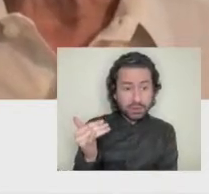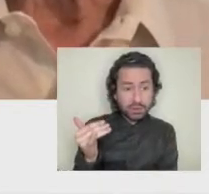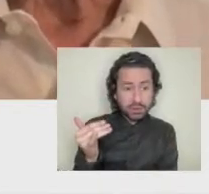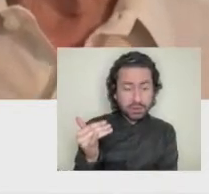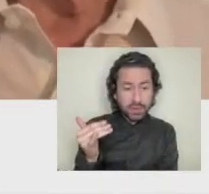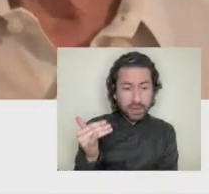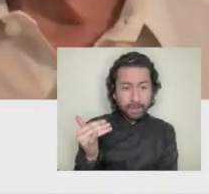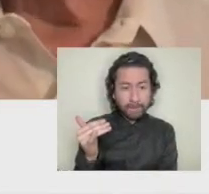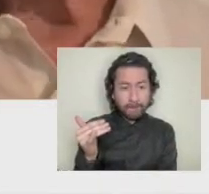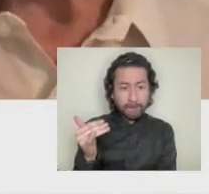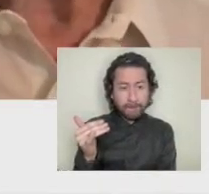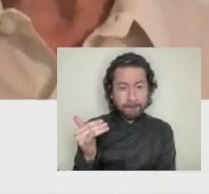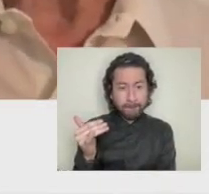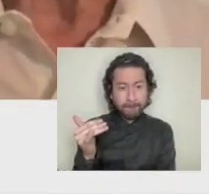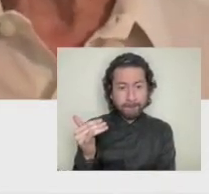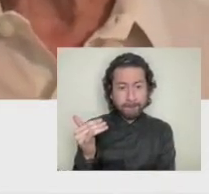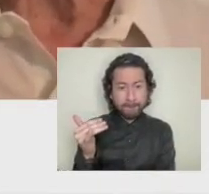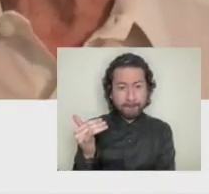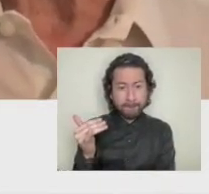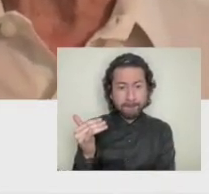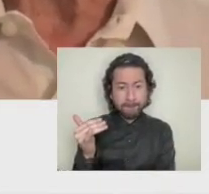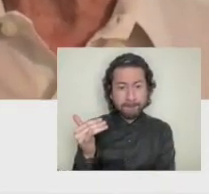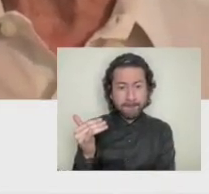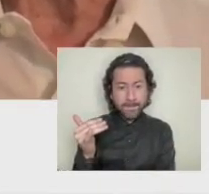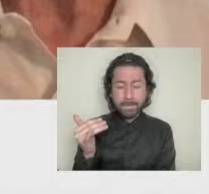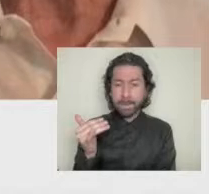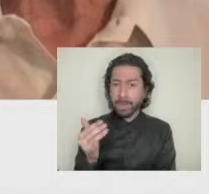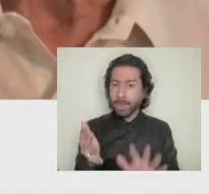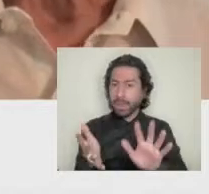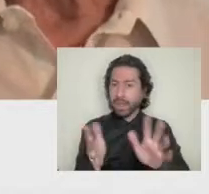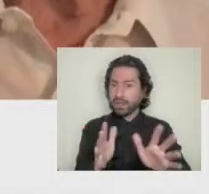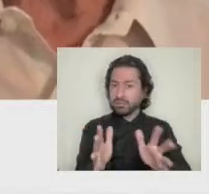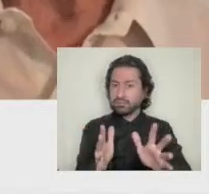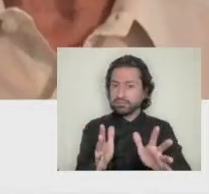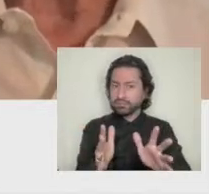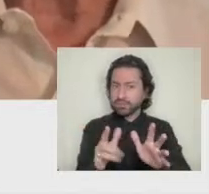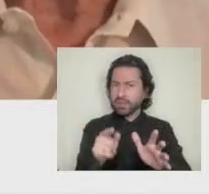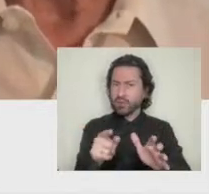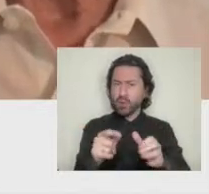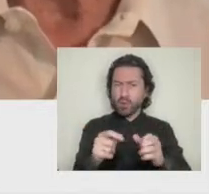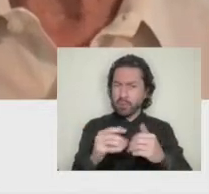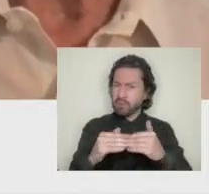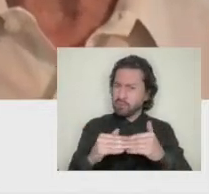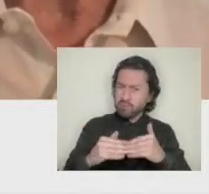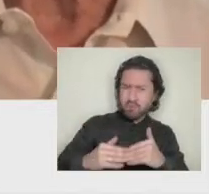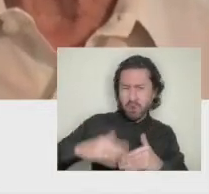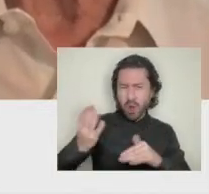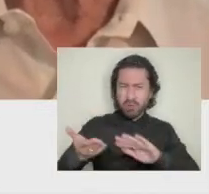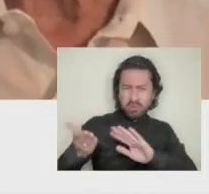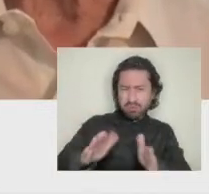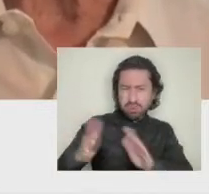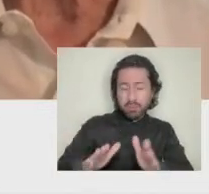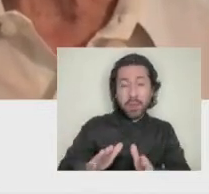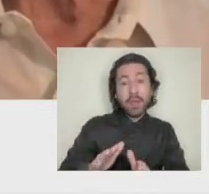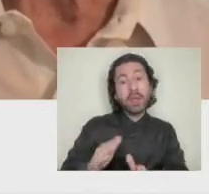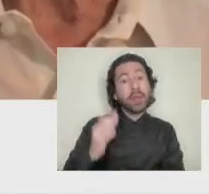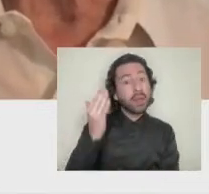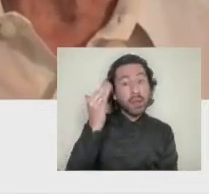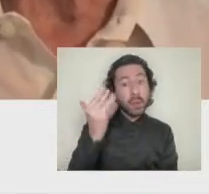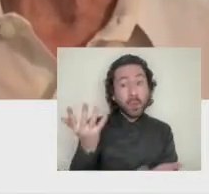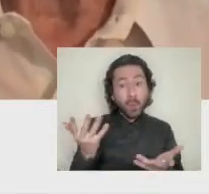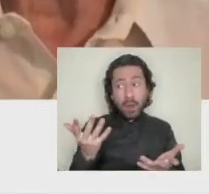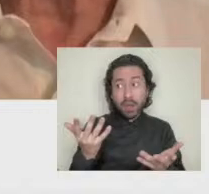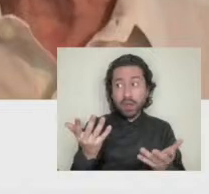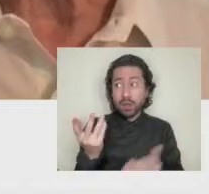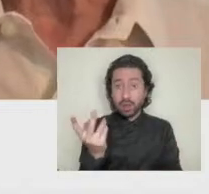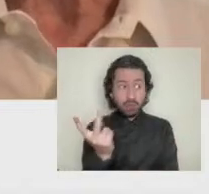excess, because if they had the same low level of deprivation of the best of, they'd have the same low level